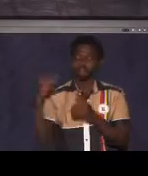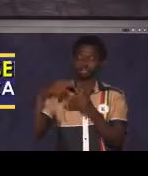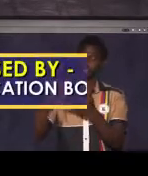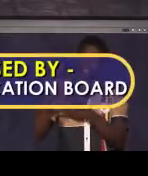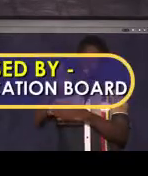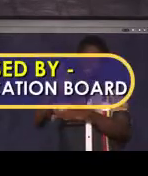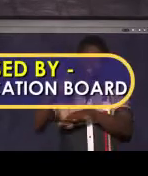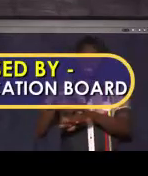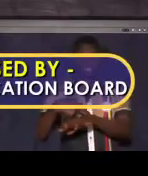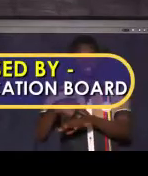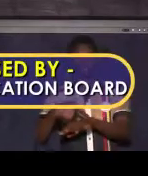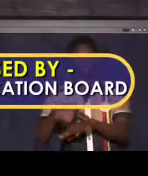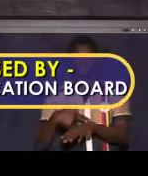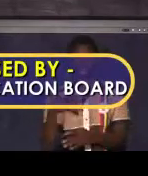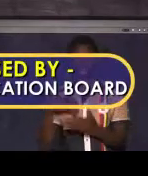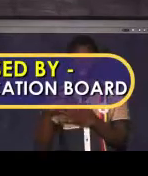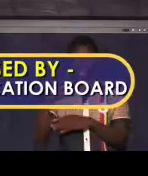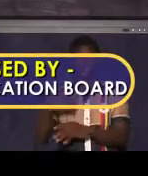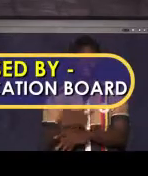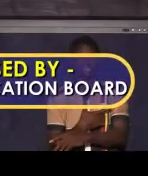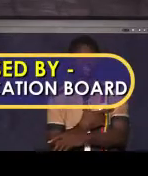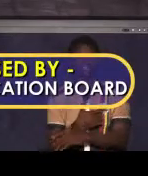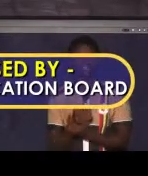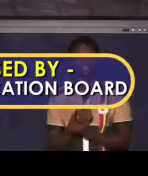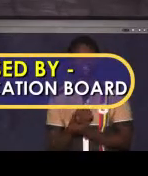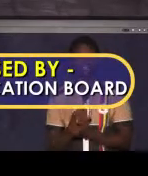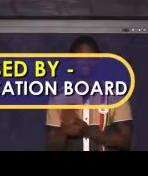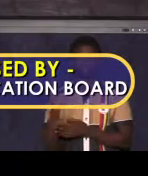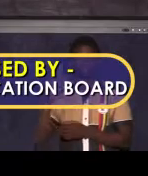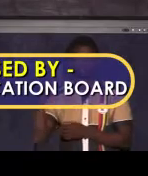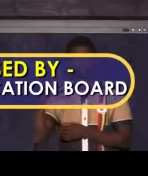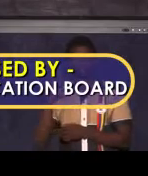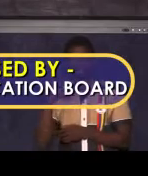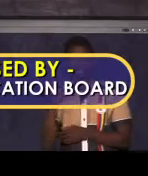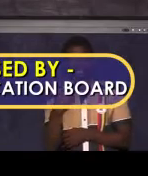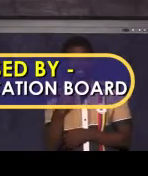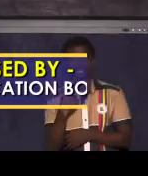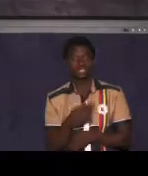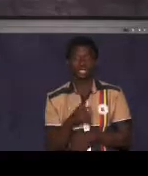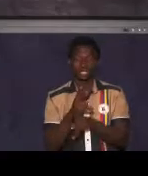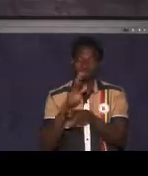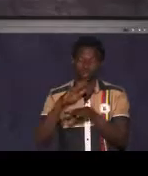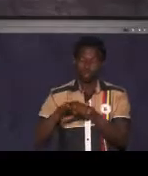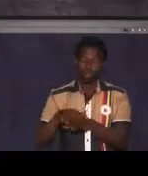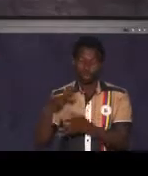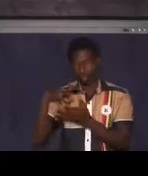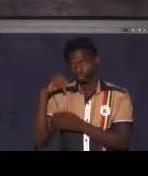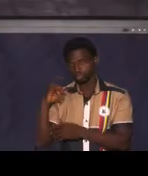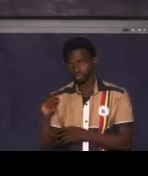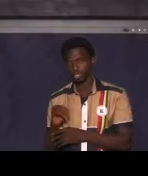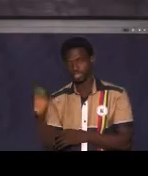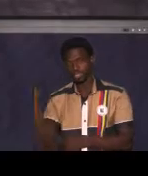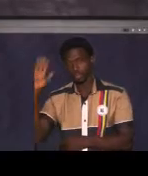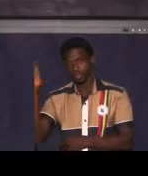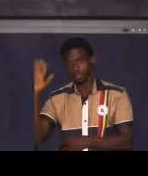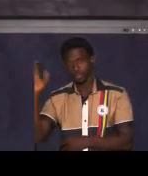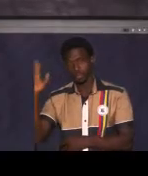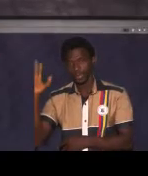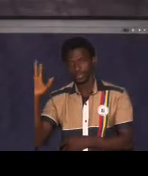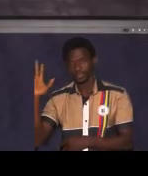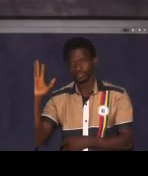lesson. Until next time, next lesson, Uncle Popo says, keep on